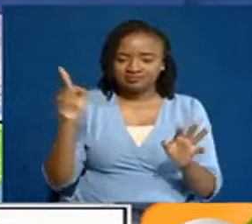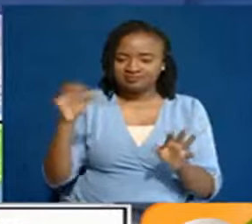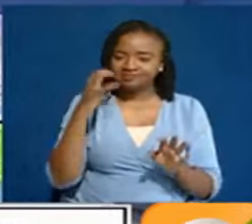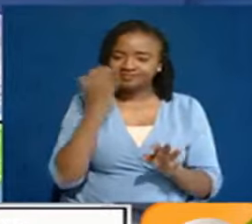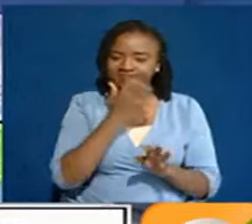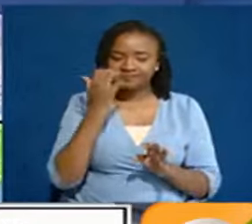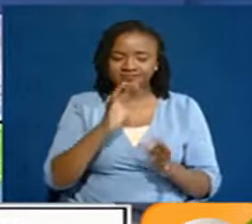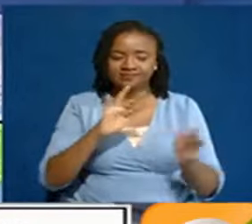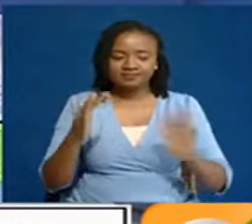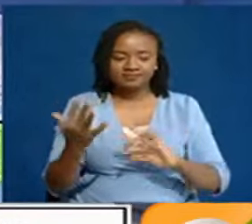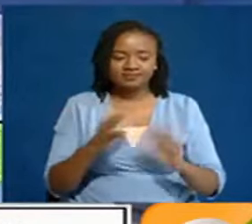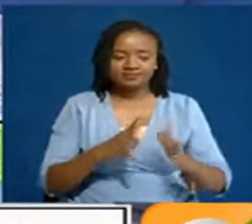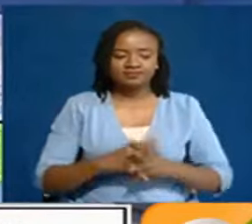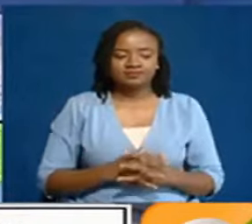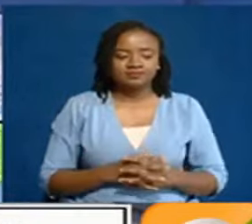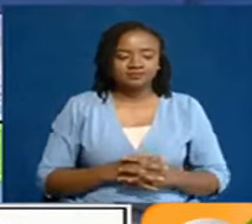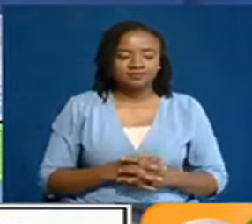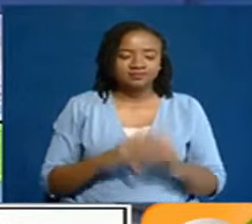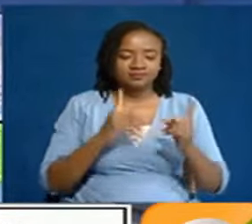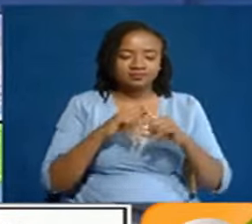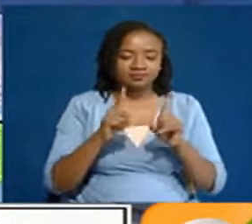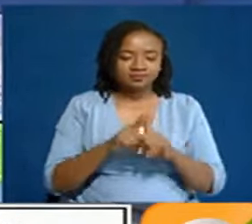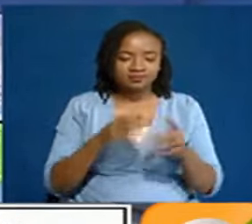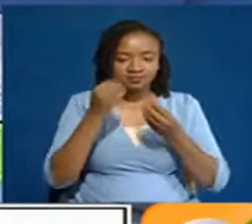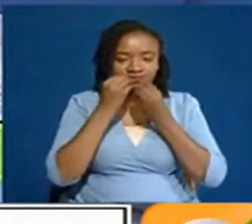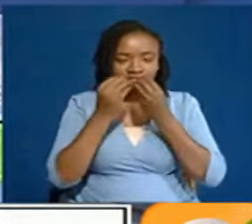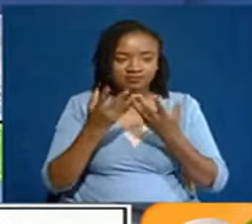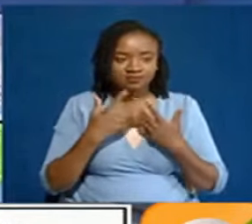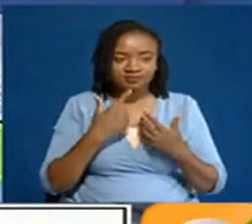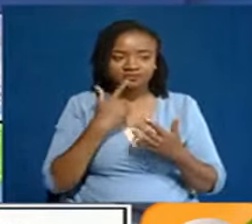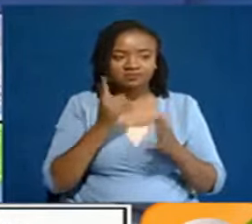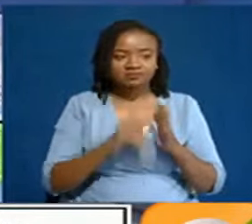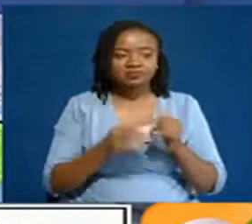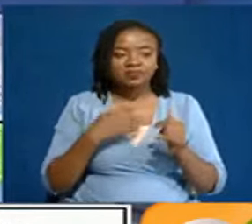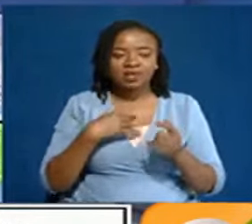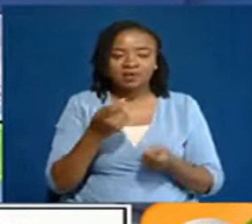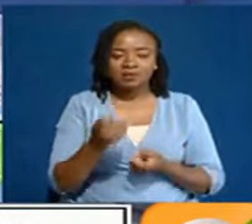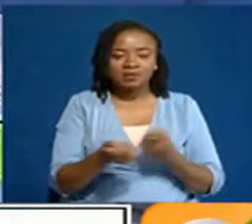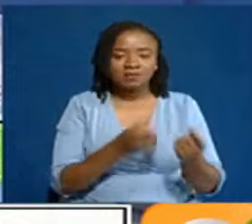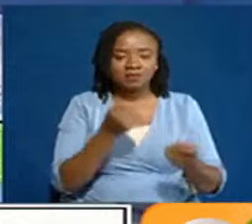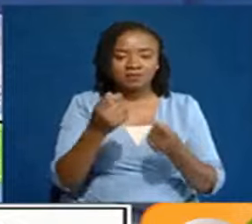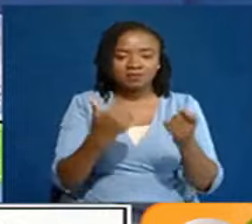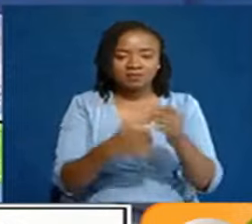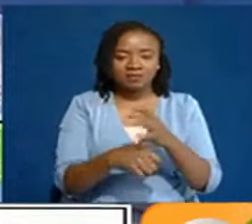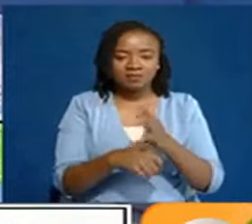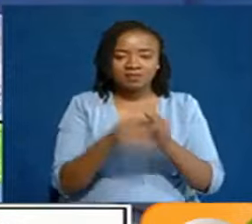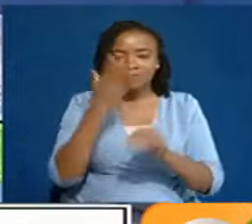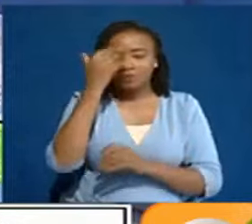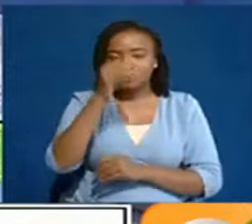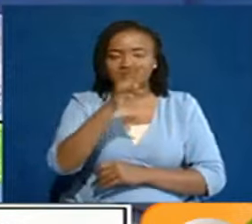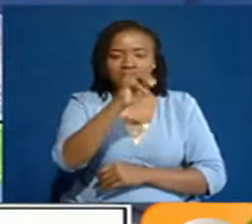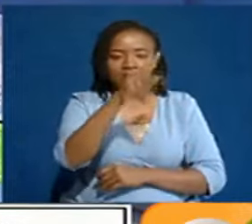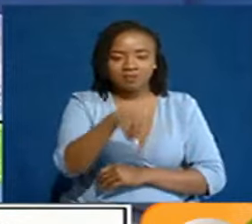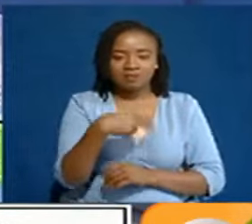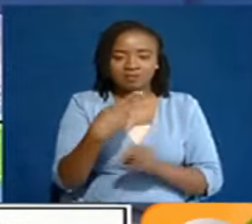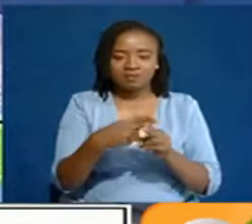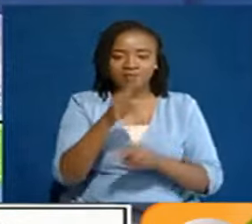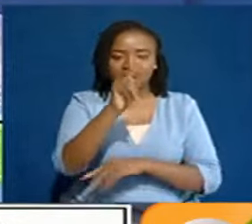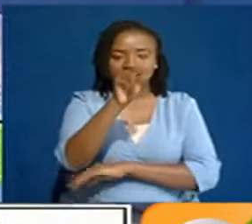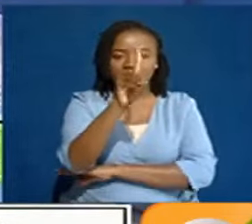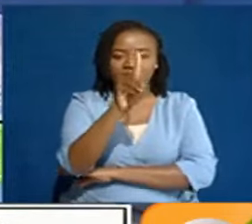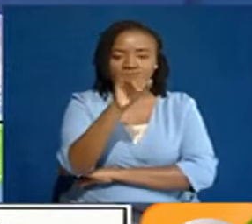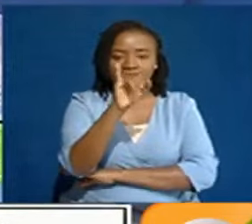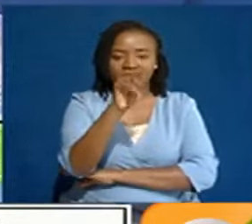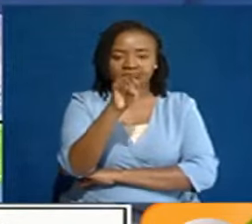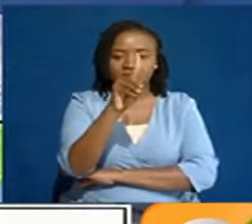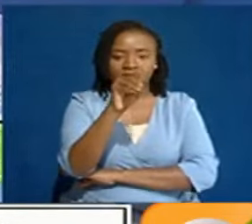command. As Emmanuel Tor now reports, there were a few surprises, as Kiharu MP Ndindi Nyoro gave the process a wide